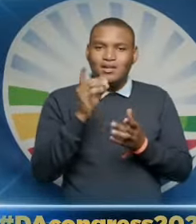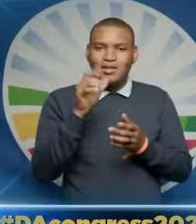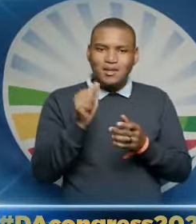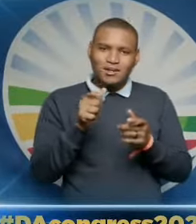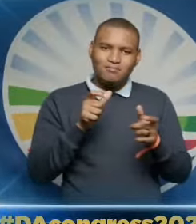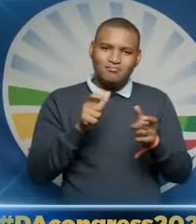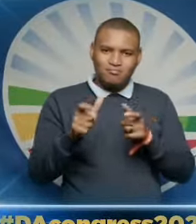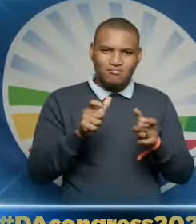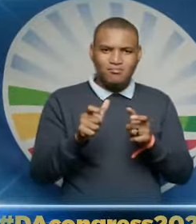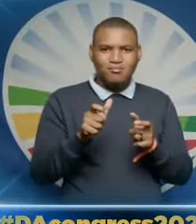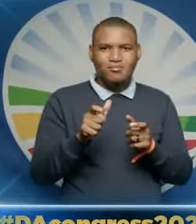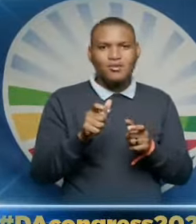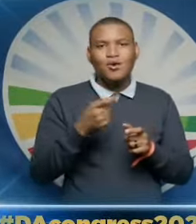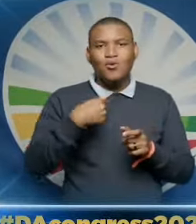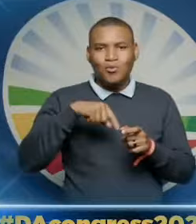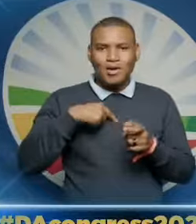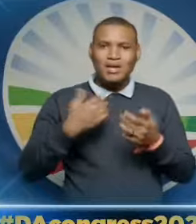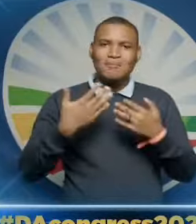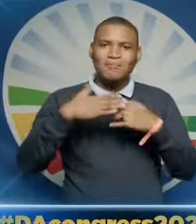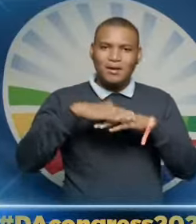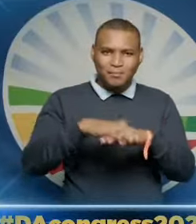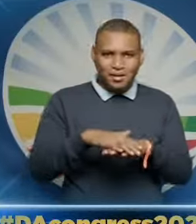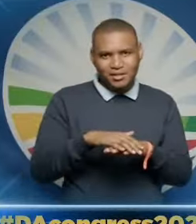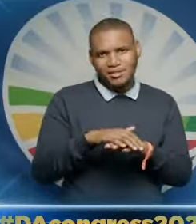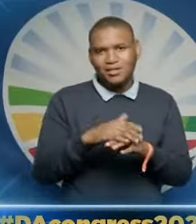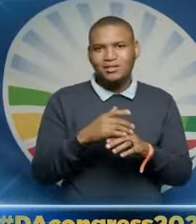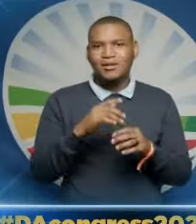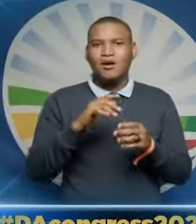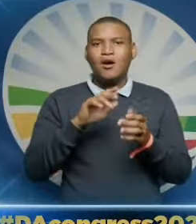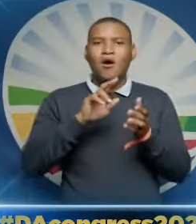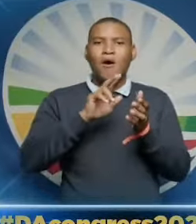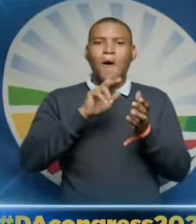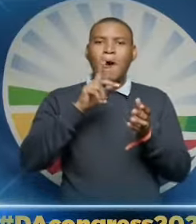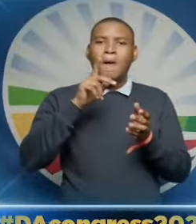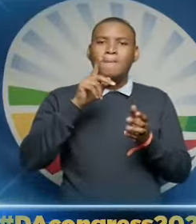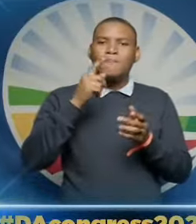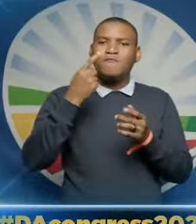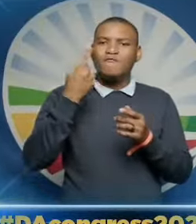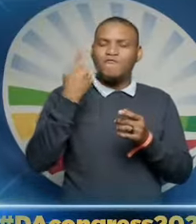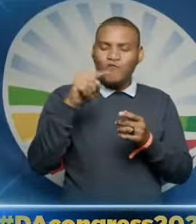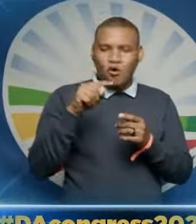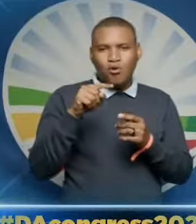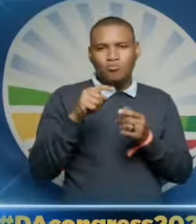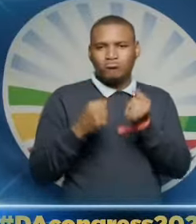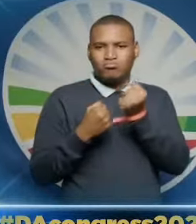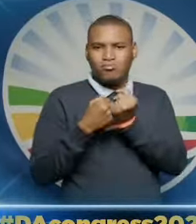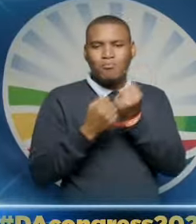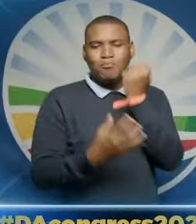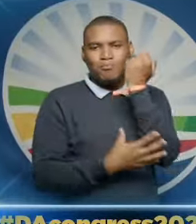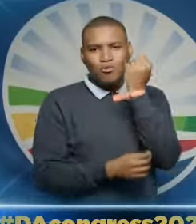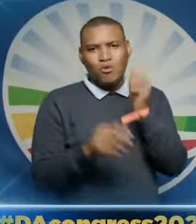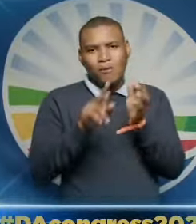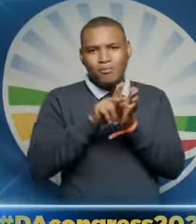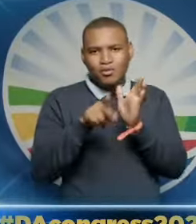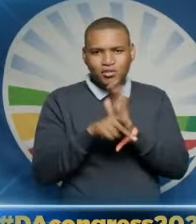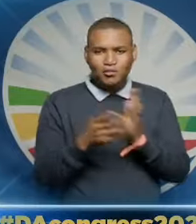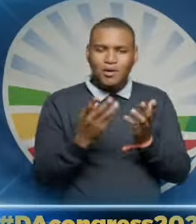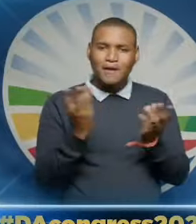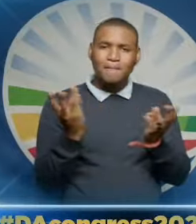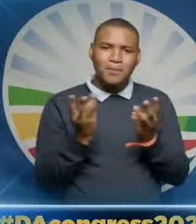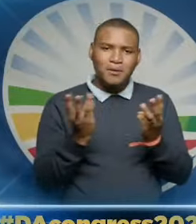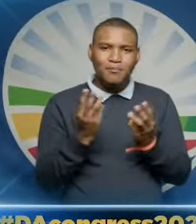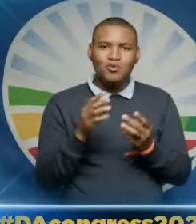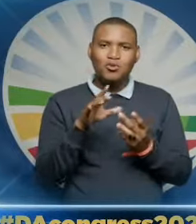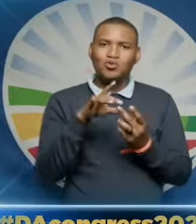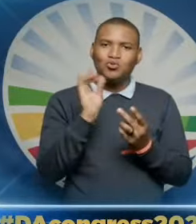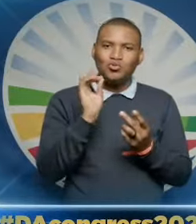governs, we are implementing pro-poor policies. We are attracting investment from across the world, where people are actually choosing